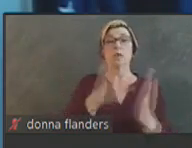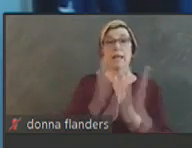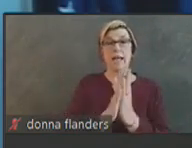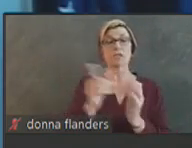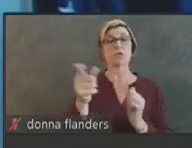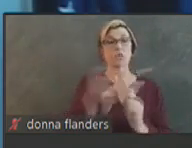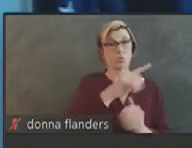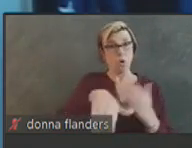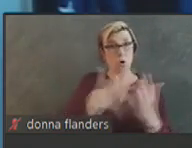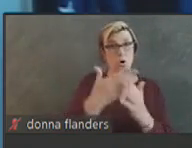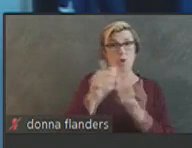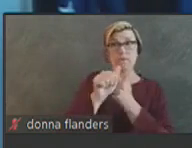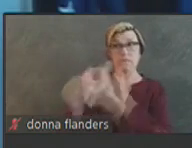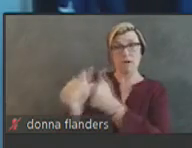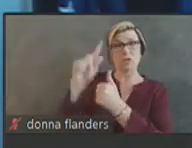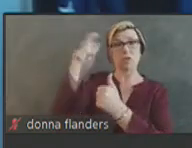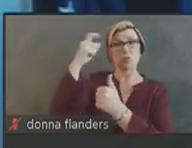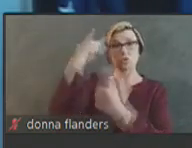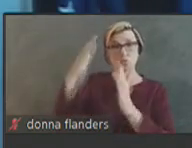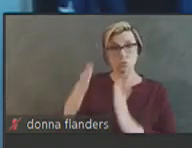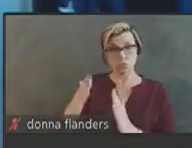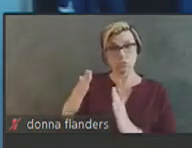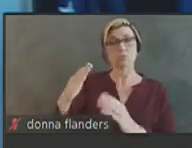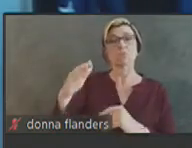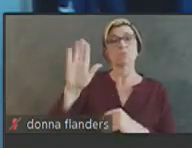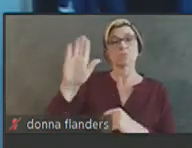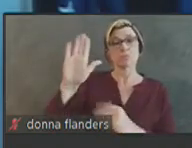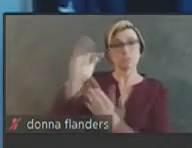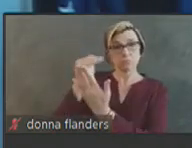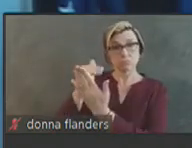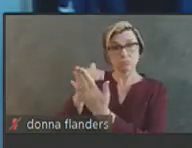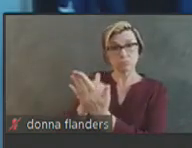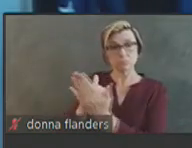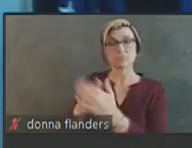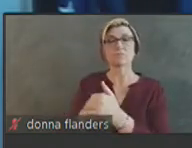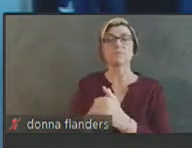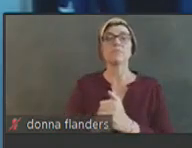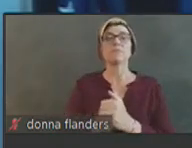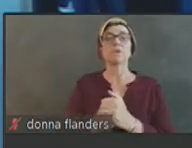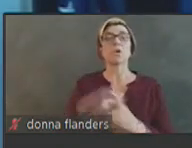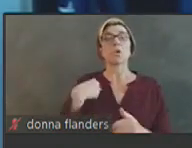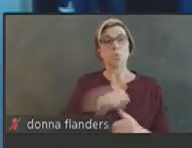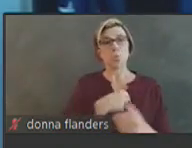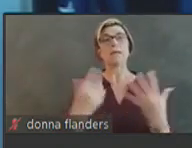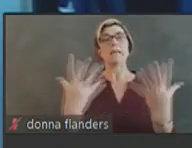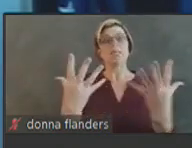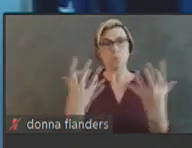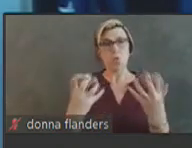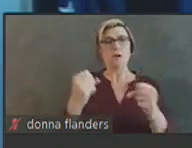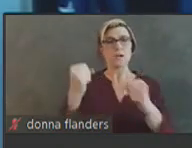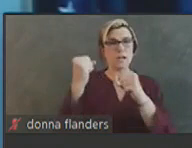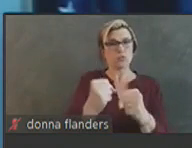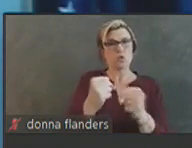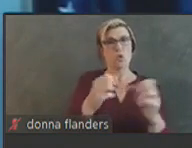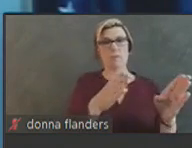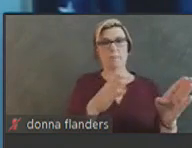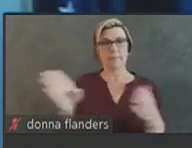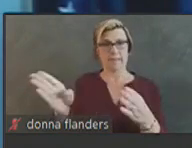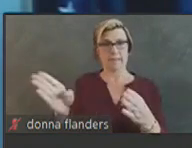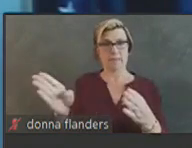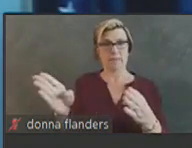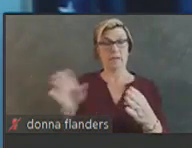General Assembly, as well as our delegation. We want to create a plan to address